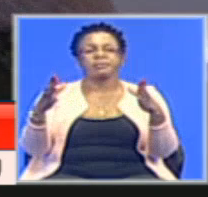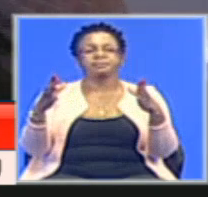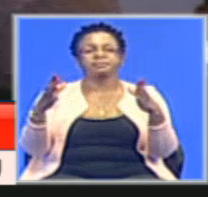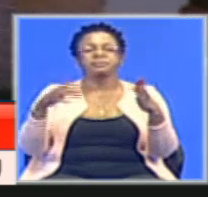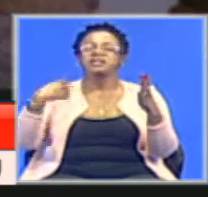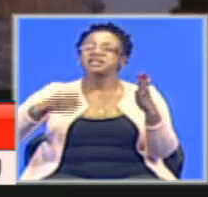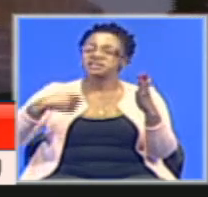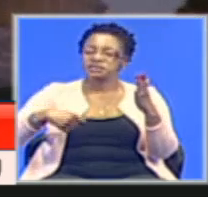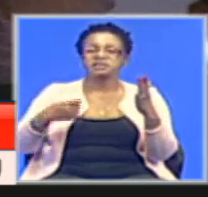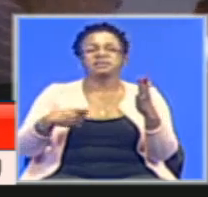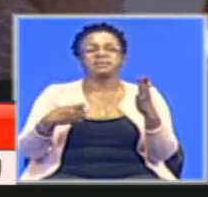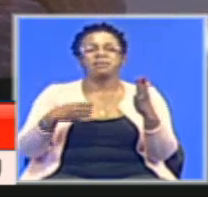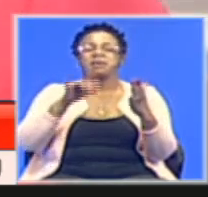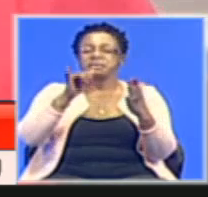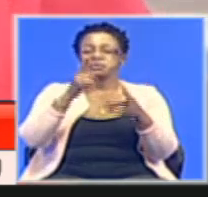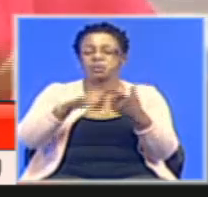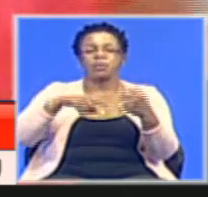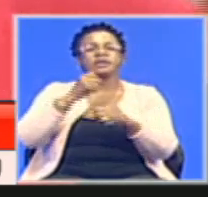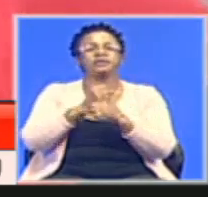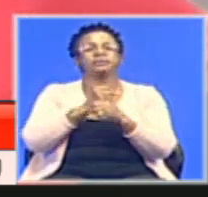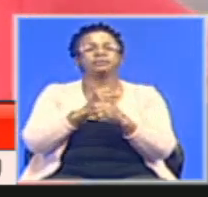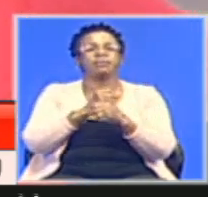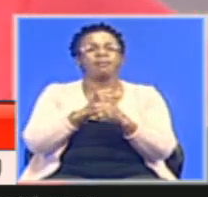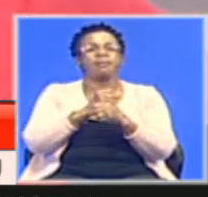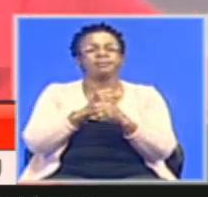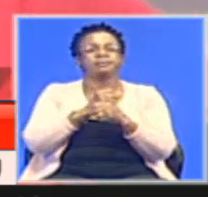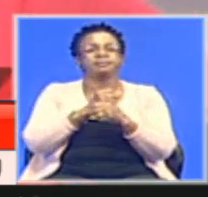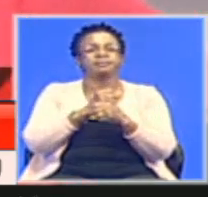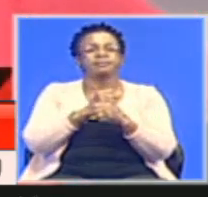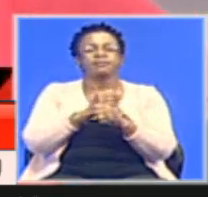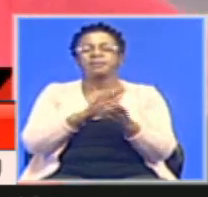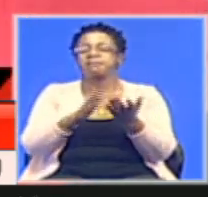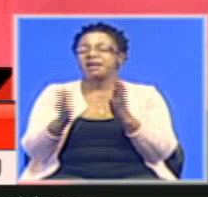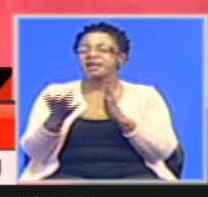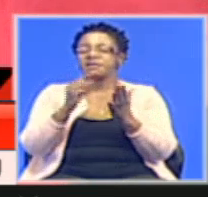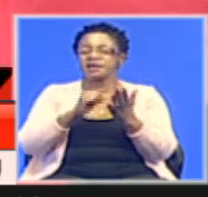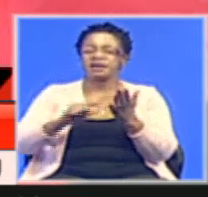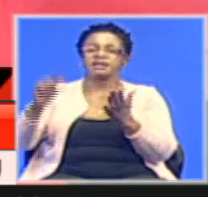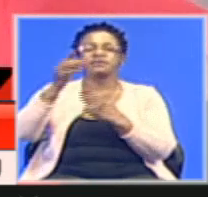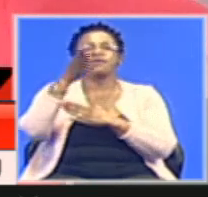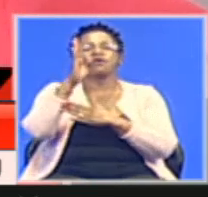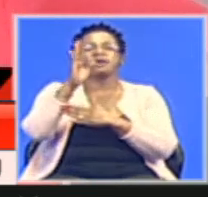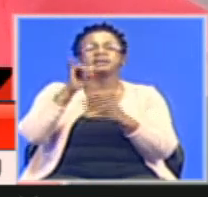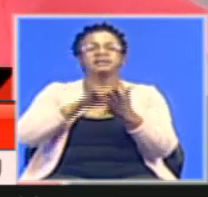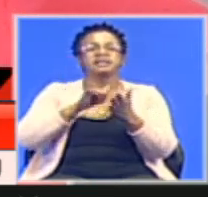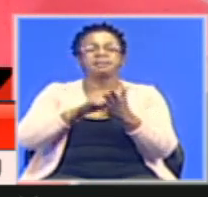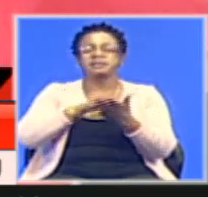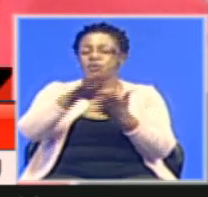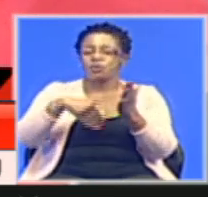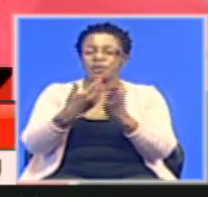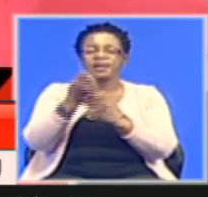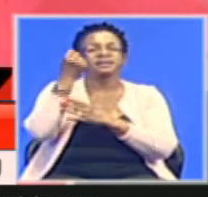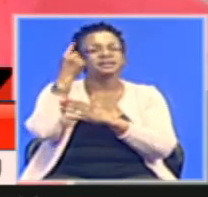industries. Hiyo ndio kazi tutafanya. And so may the grace of God that surpasses all understanding